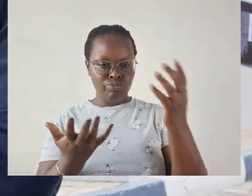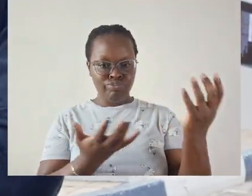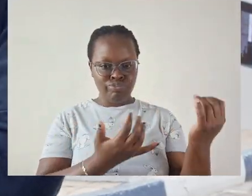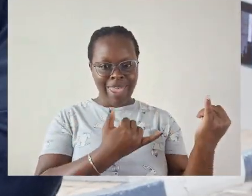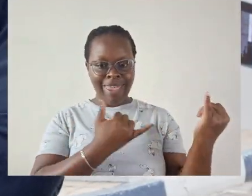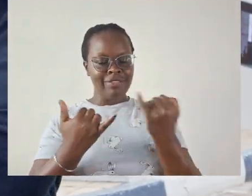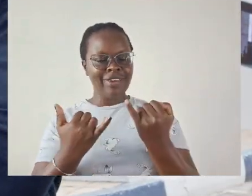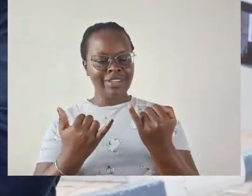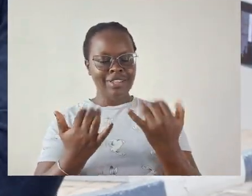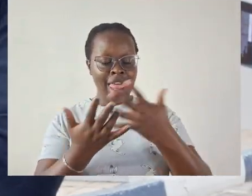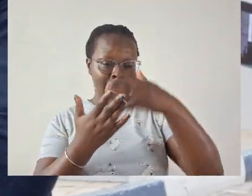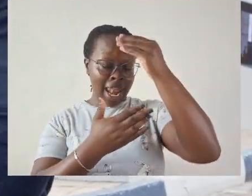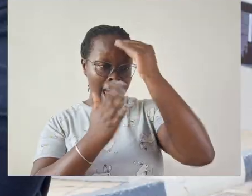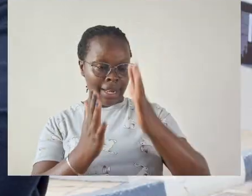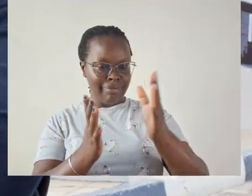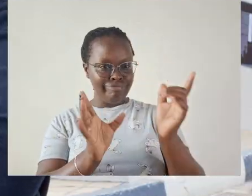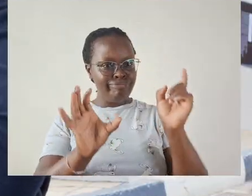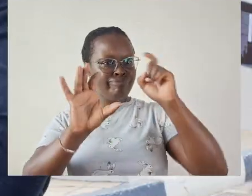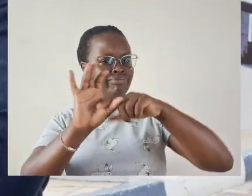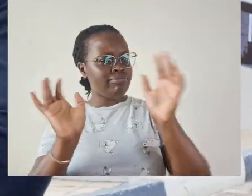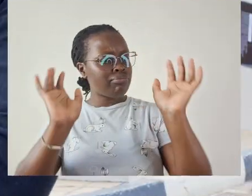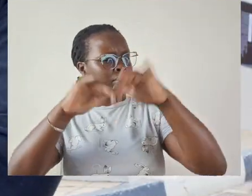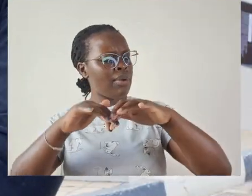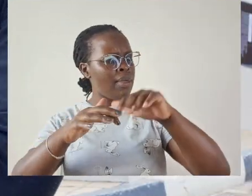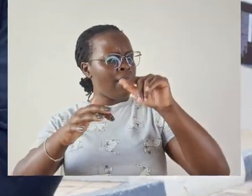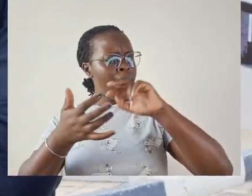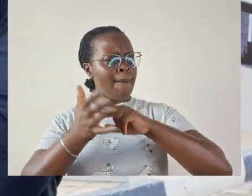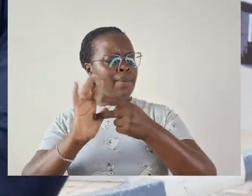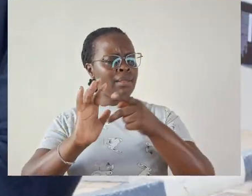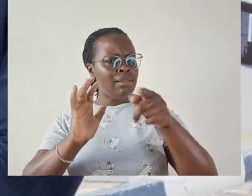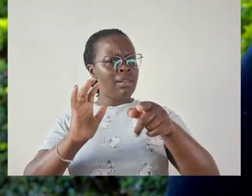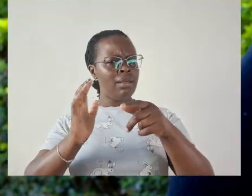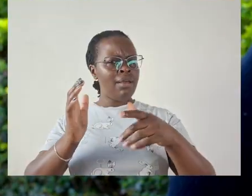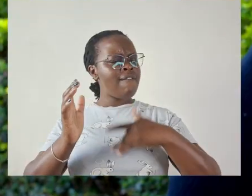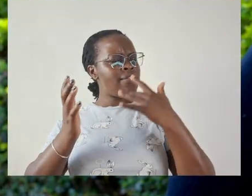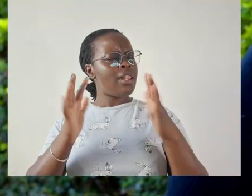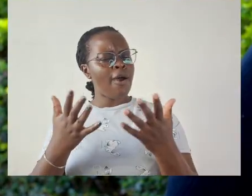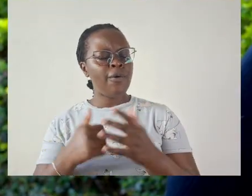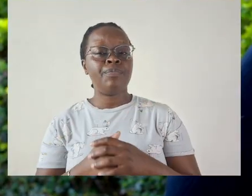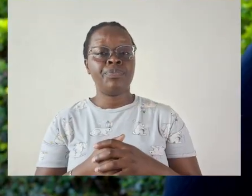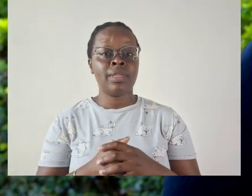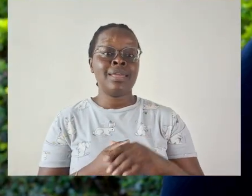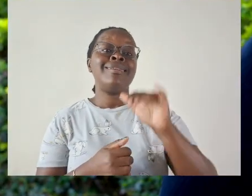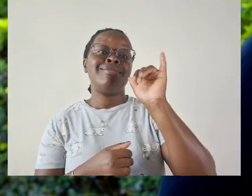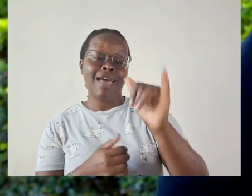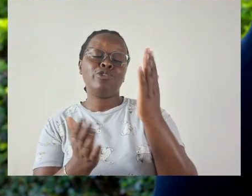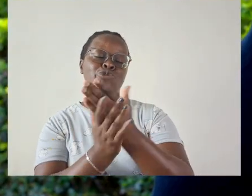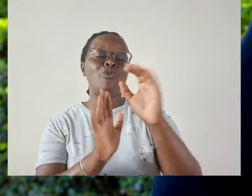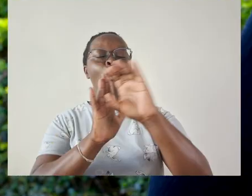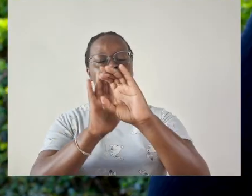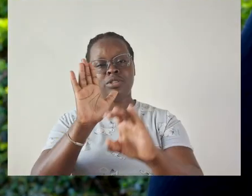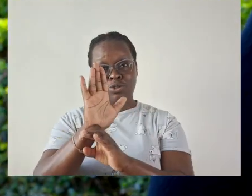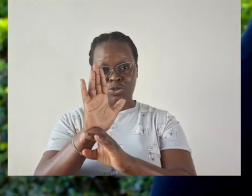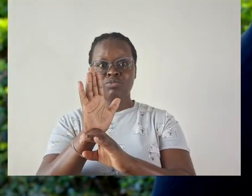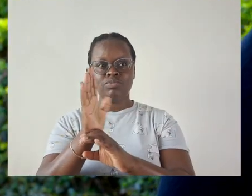learners and the basically all the stakeholders into policy making? That's even a constitutional requirement in